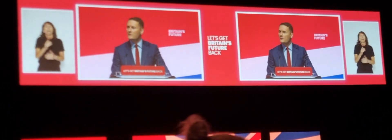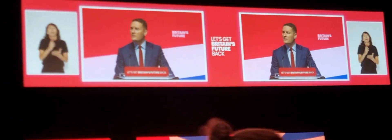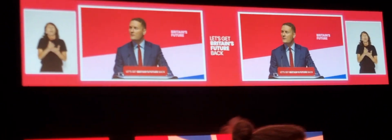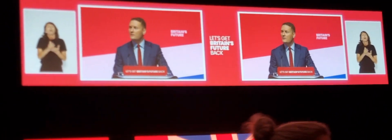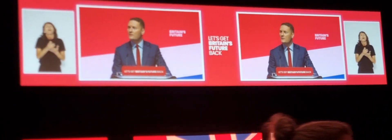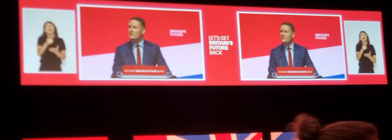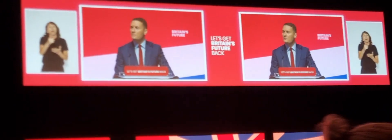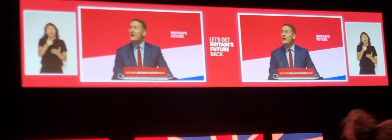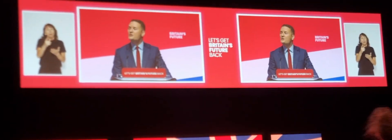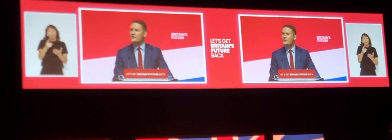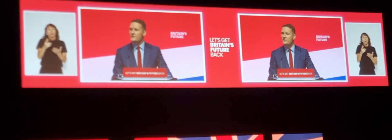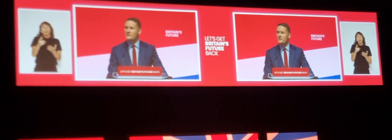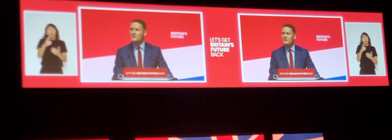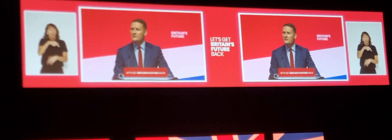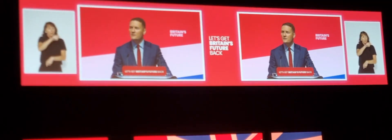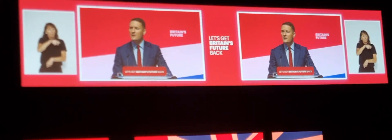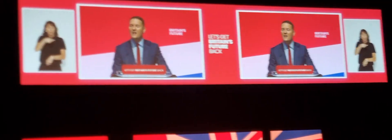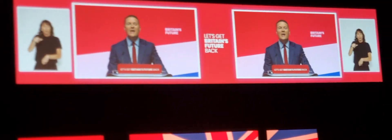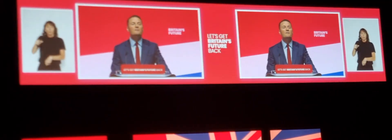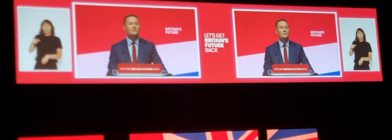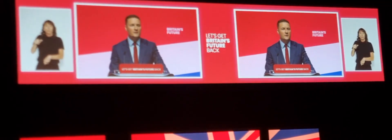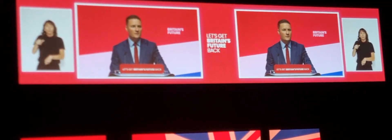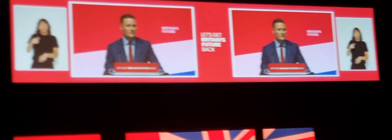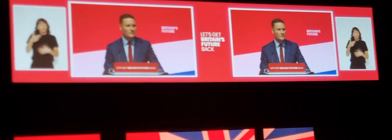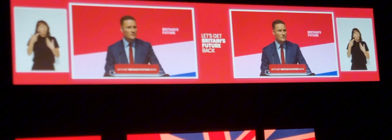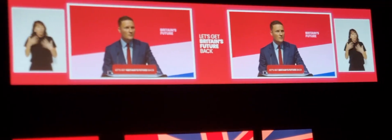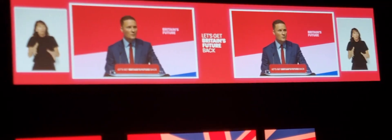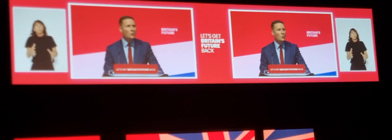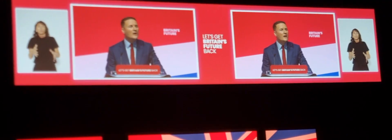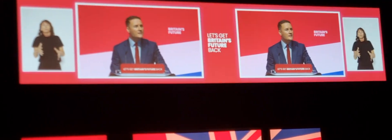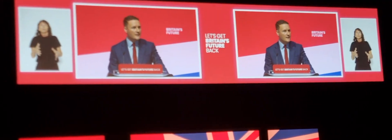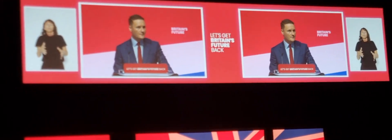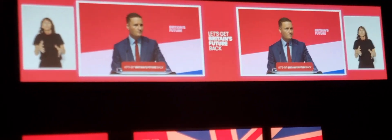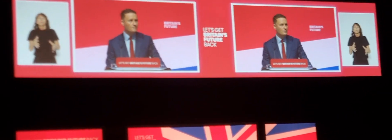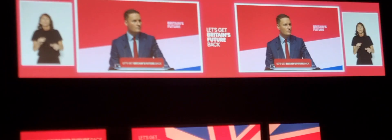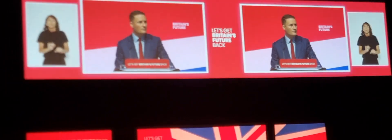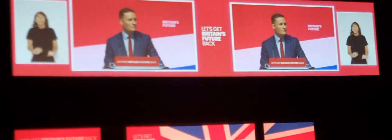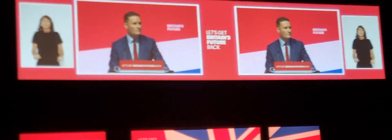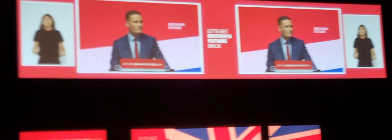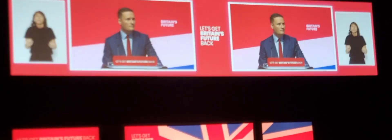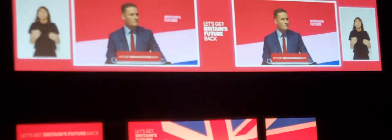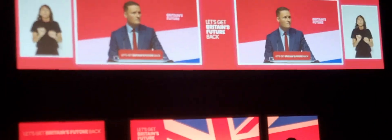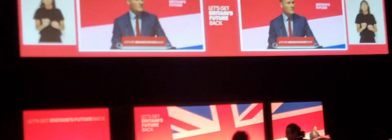Meanwhile, patients are left waiting.